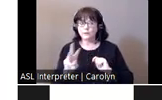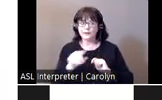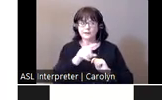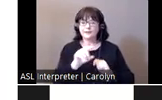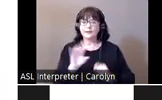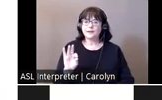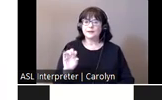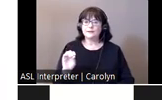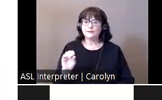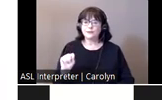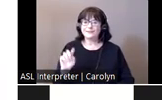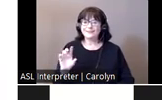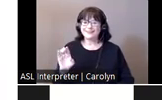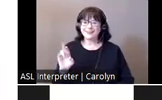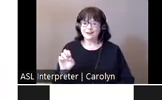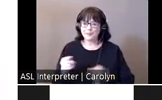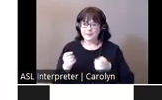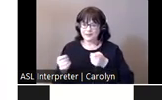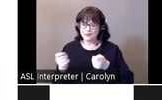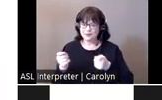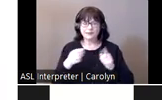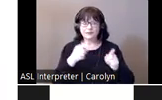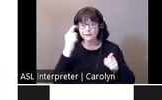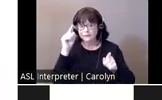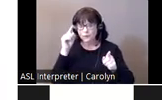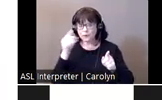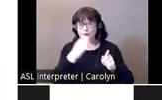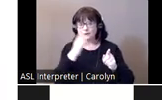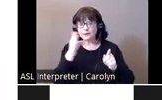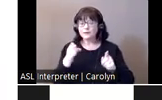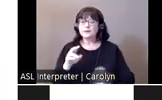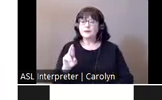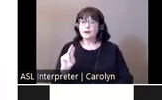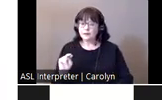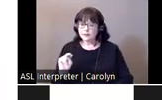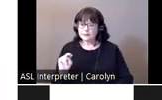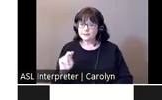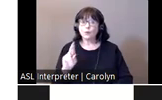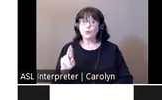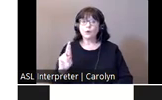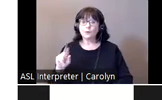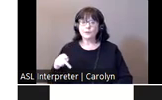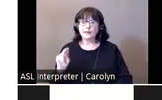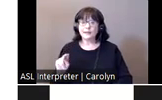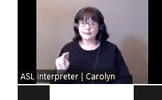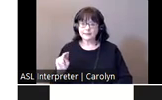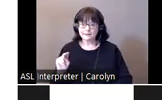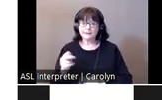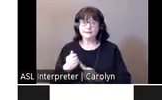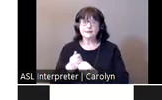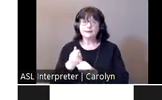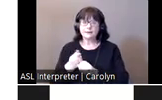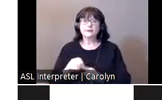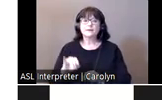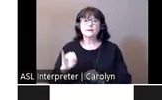management. And as you can read, it's designed for RNs, registered nurses, or RPNs, registered